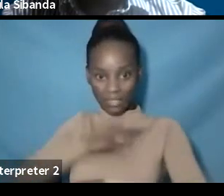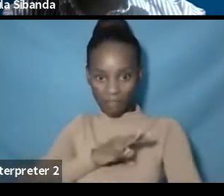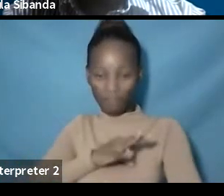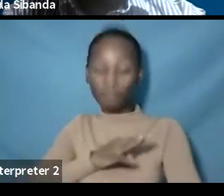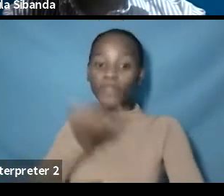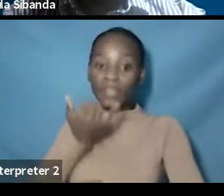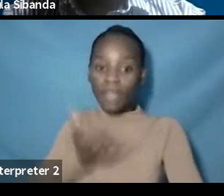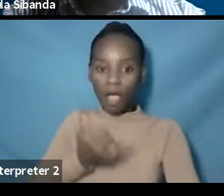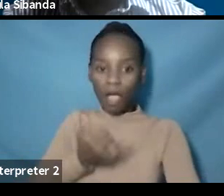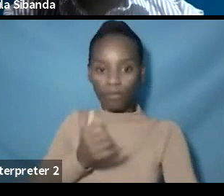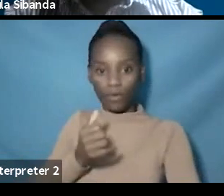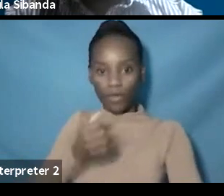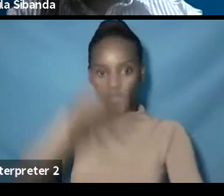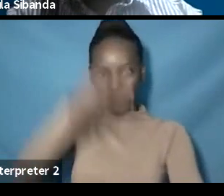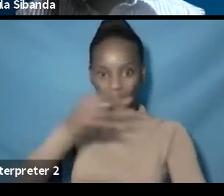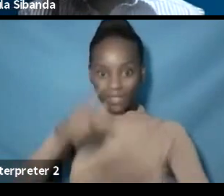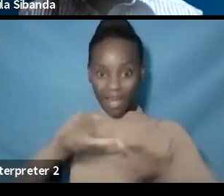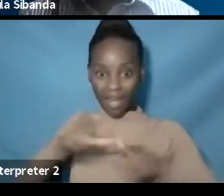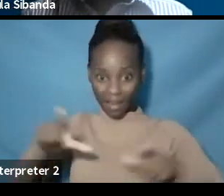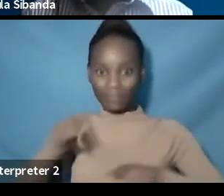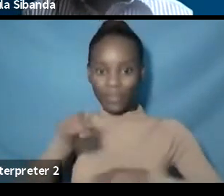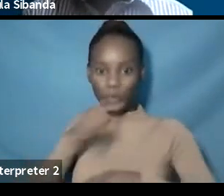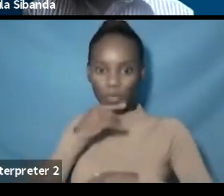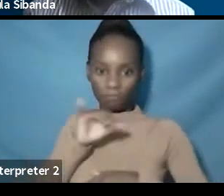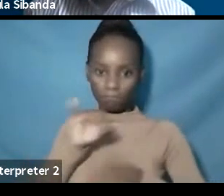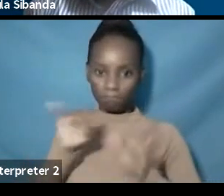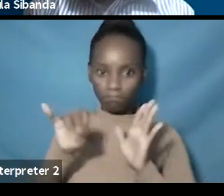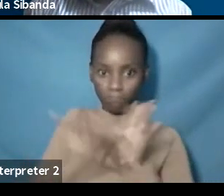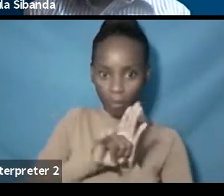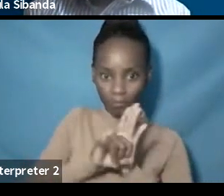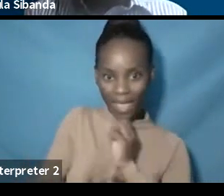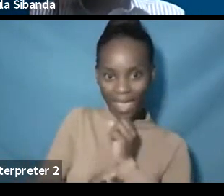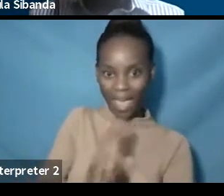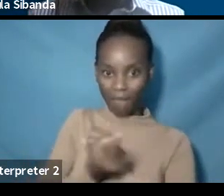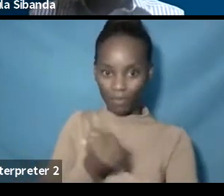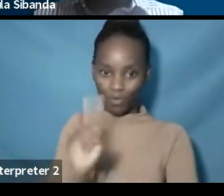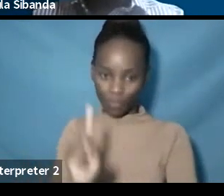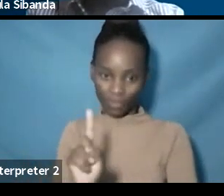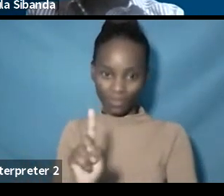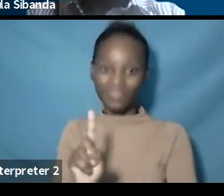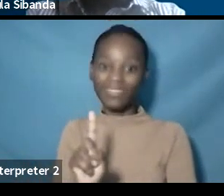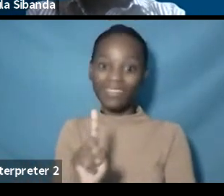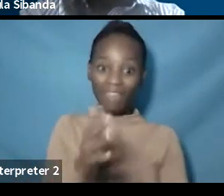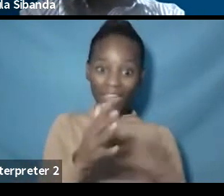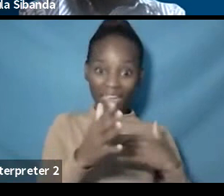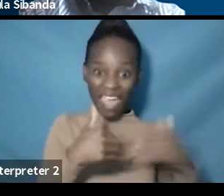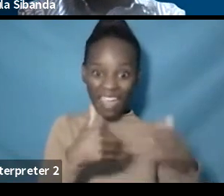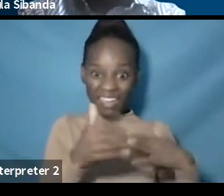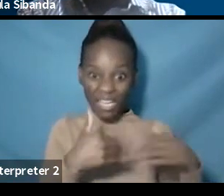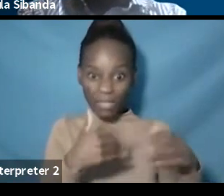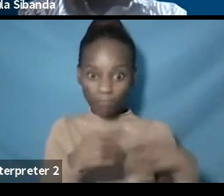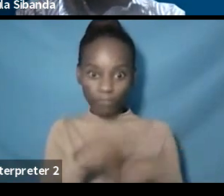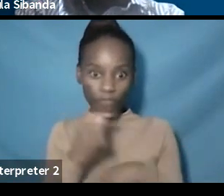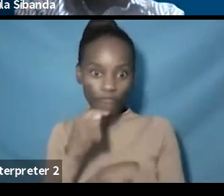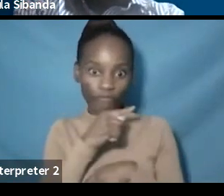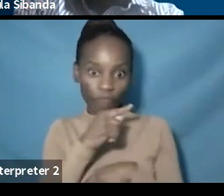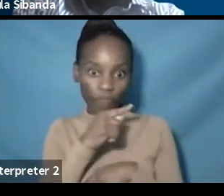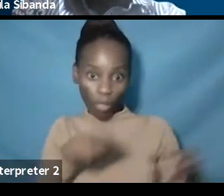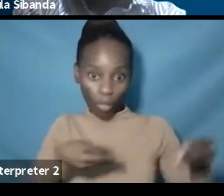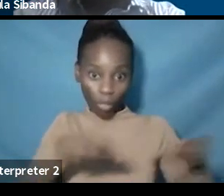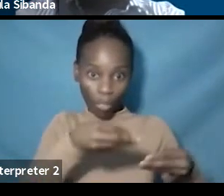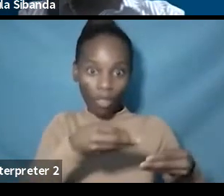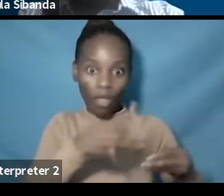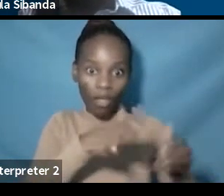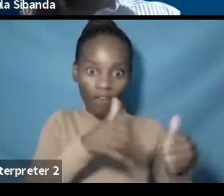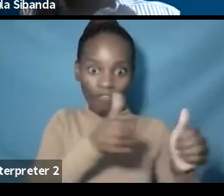detect what's happening if there's any, perhaps any non-compliance. And depending